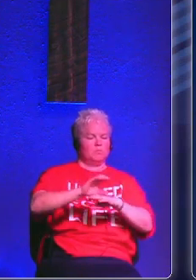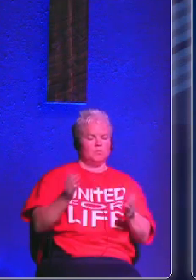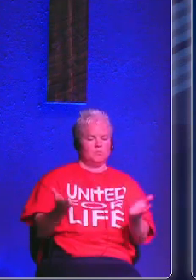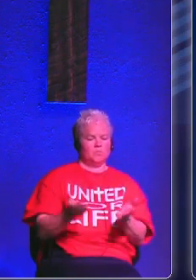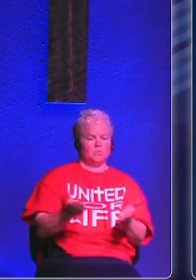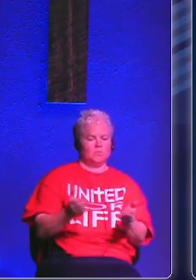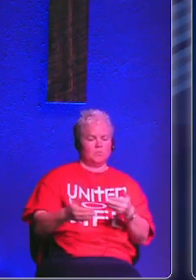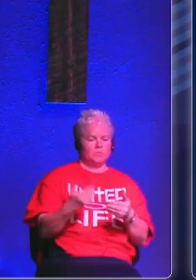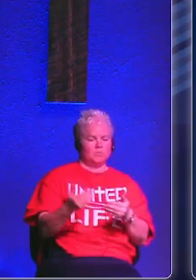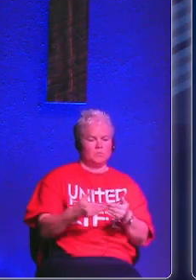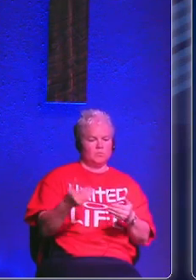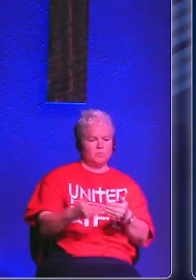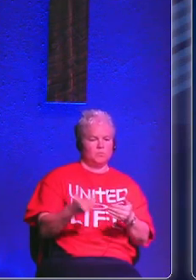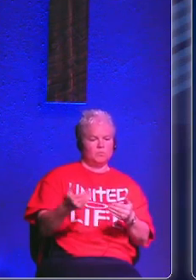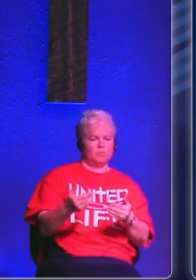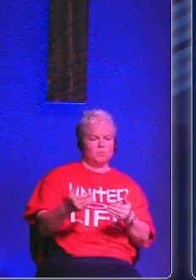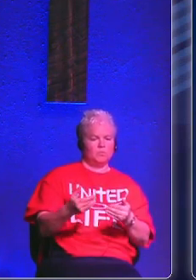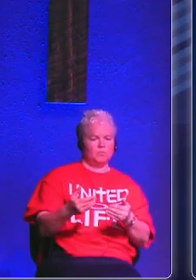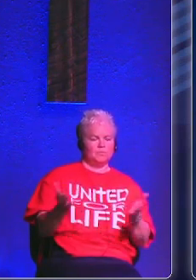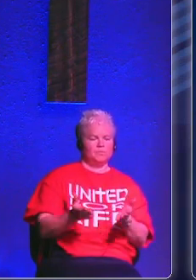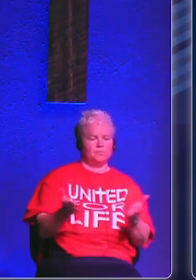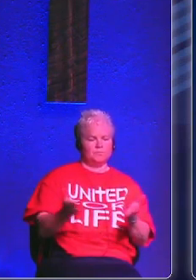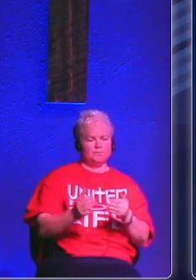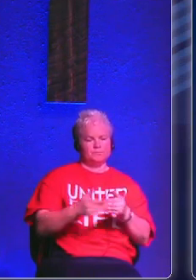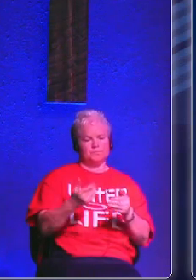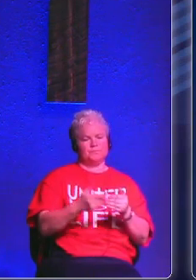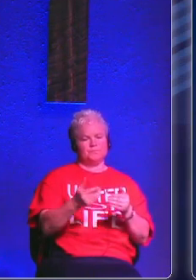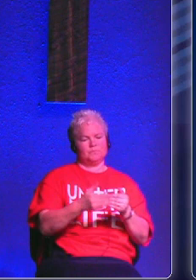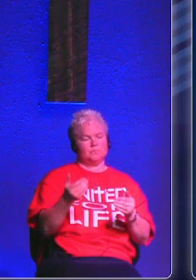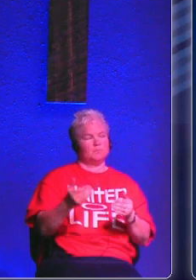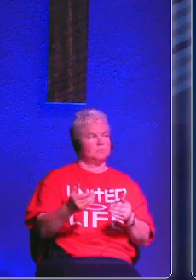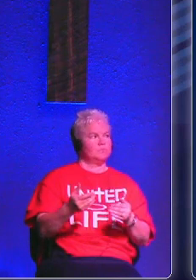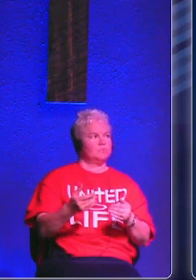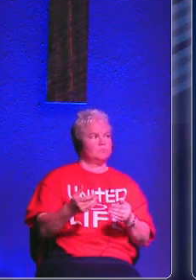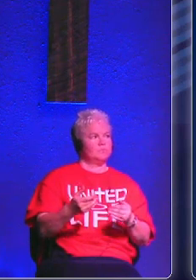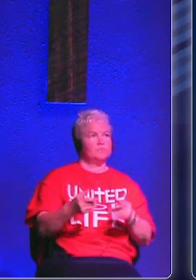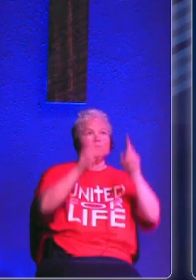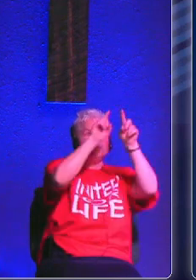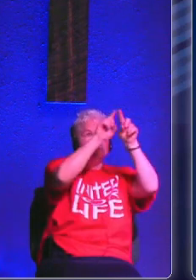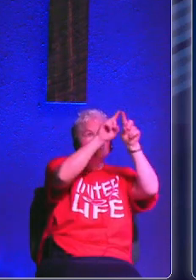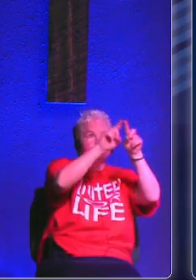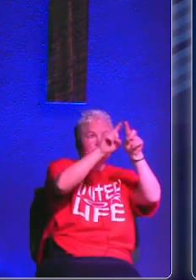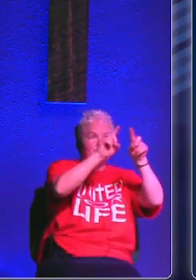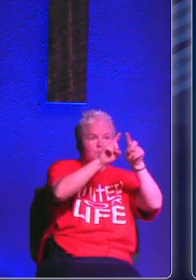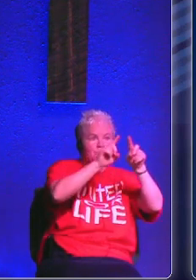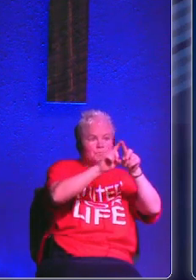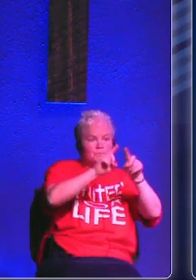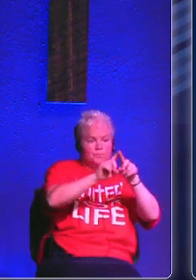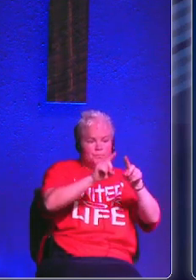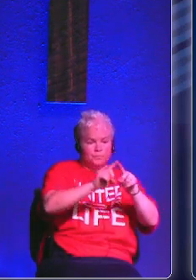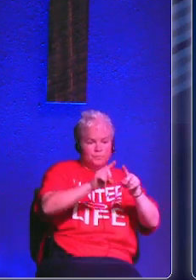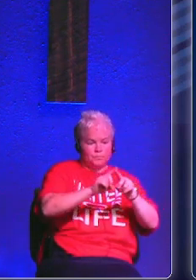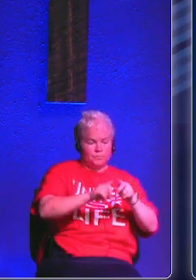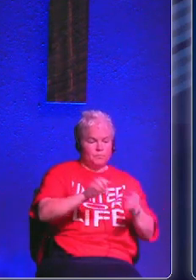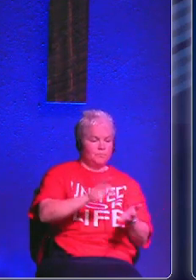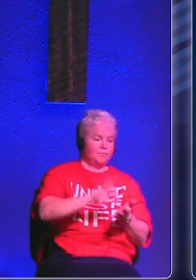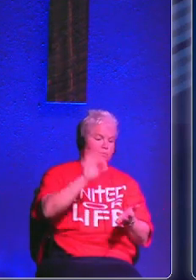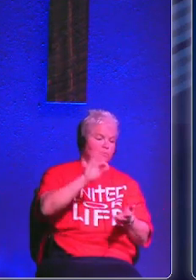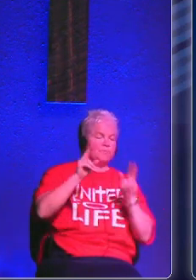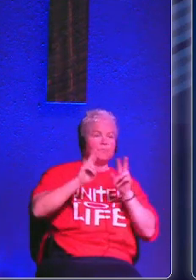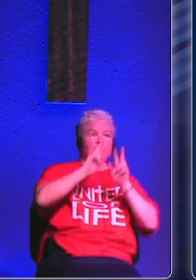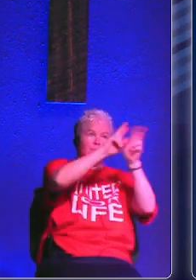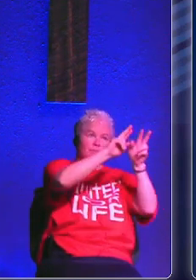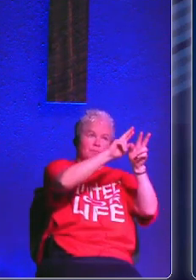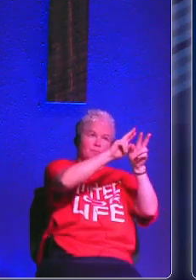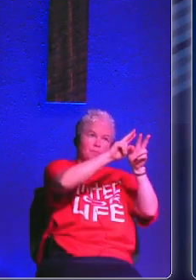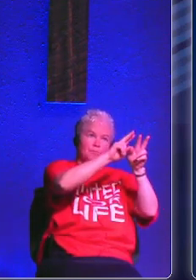What's easier? What's easier? It's easier to put up all these requirements and then never find a church that's worthy of